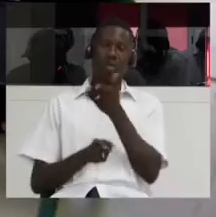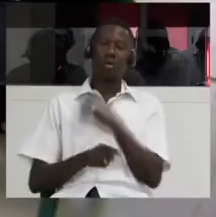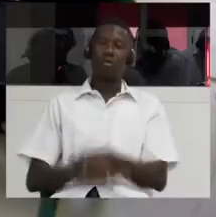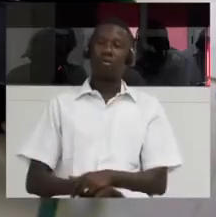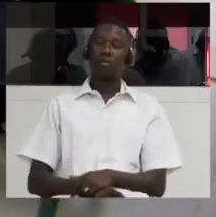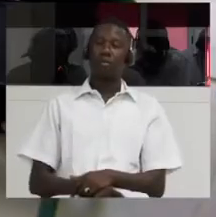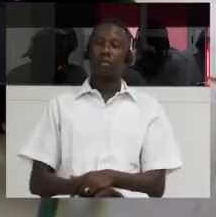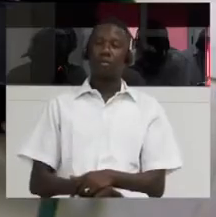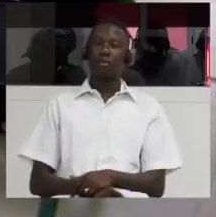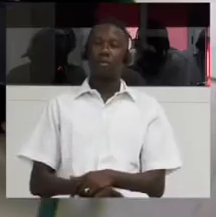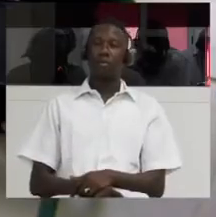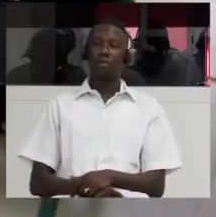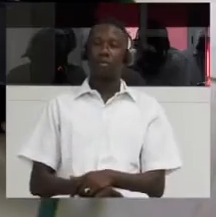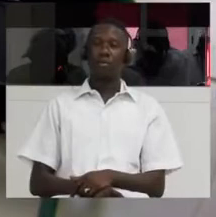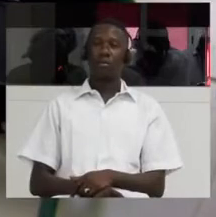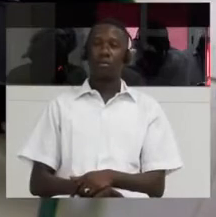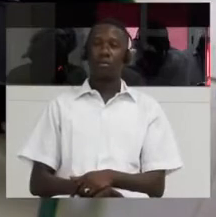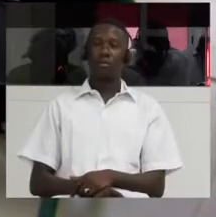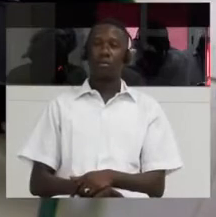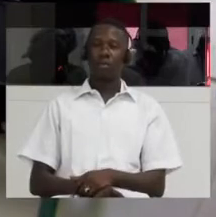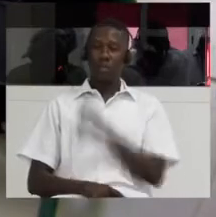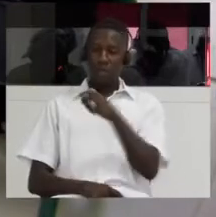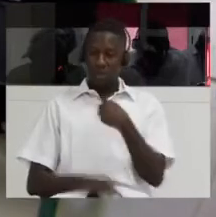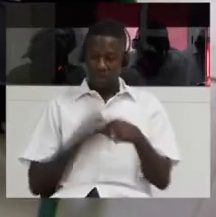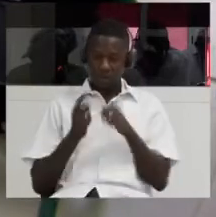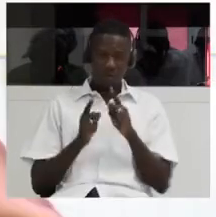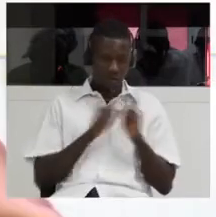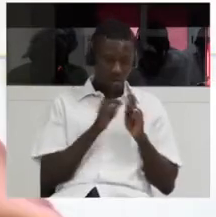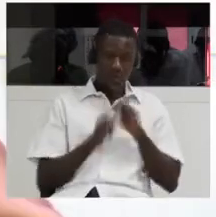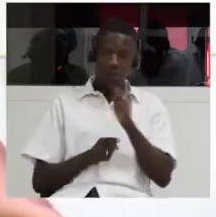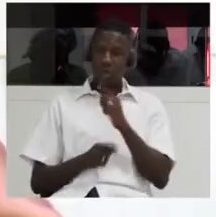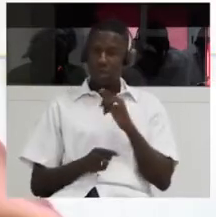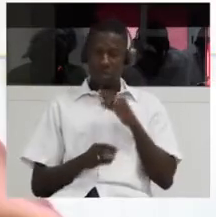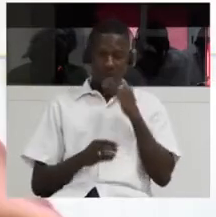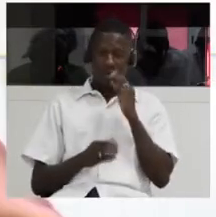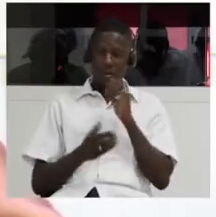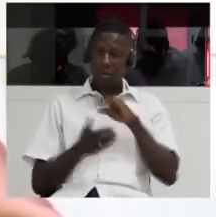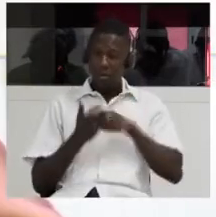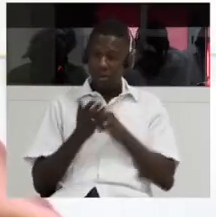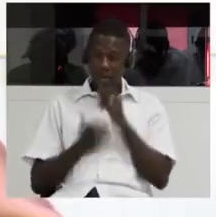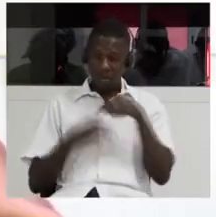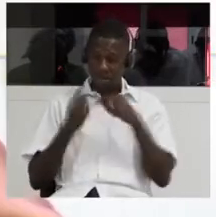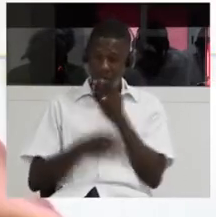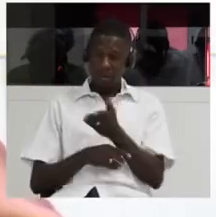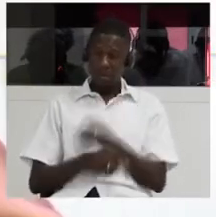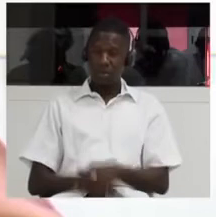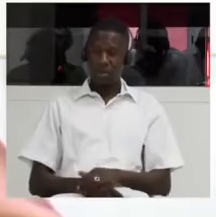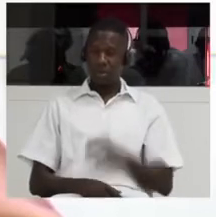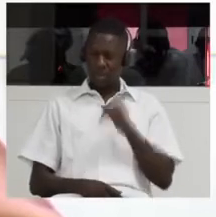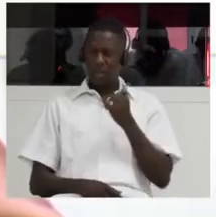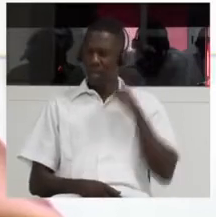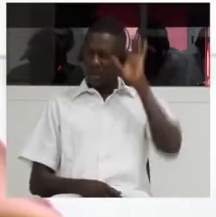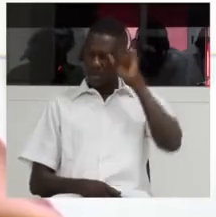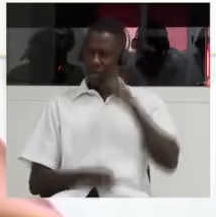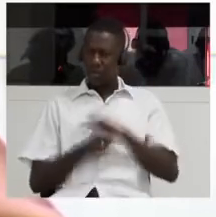Did you discuss what he meant by that? No, I understood it because prior prior to talking to him, rumors